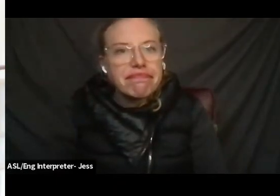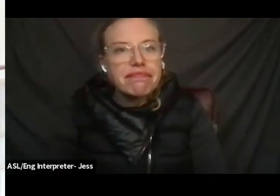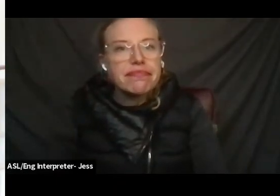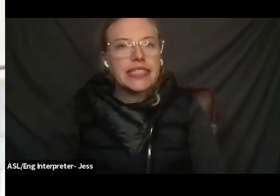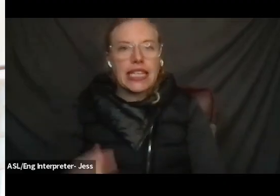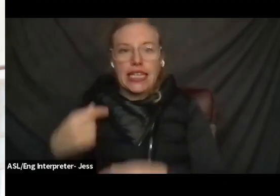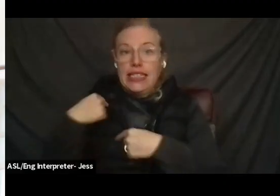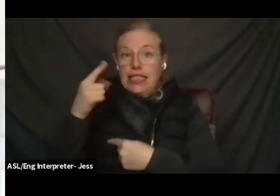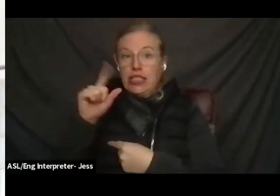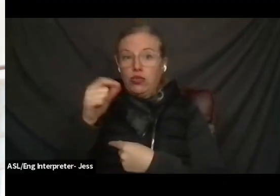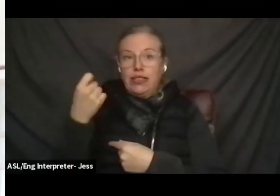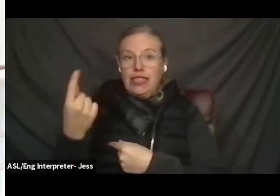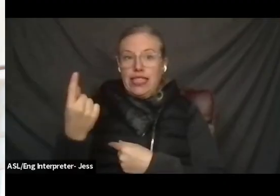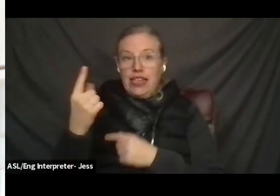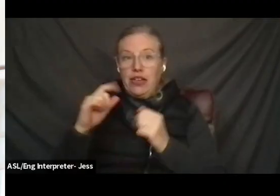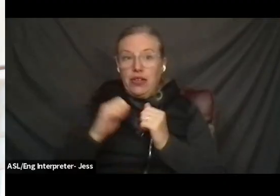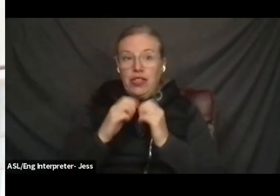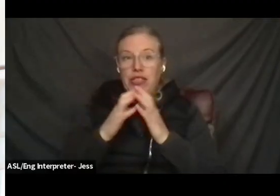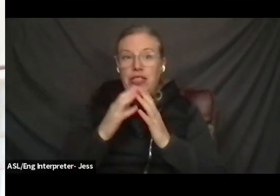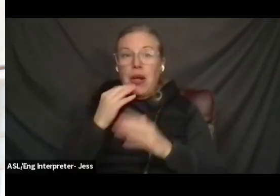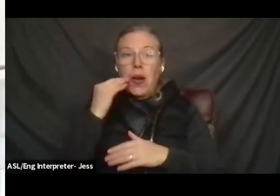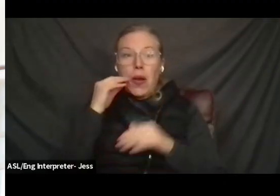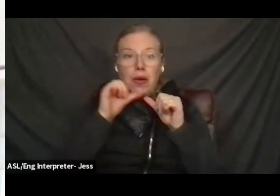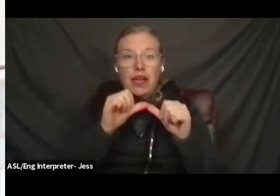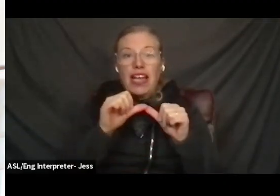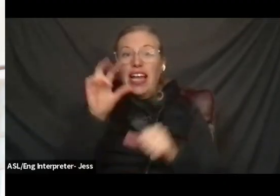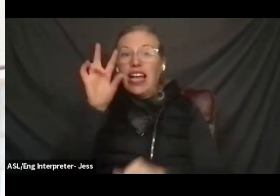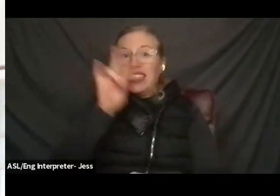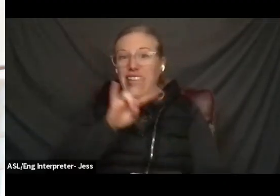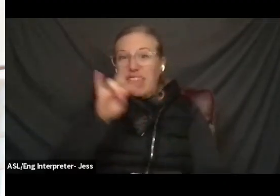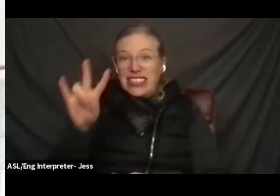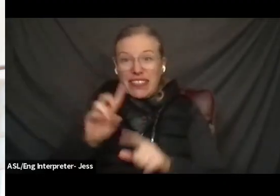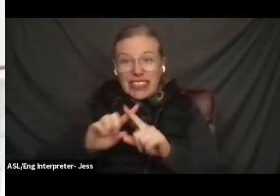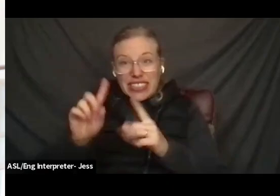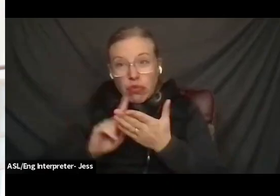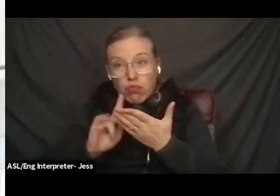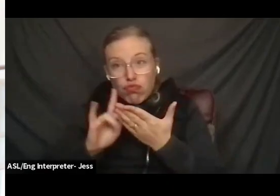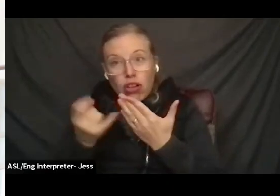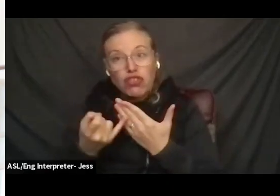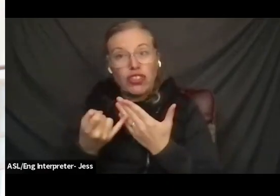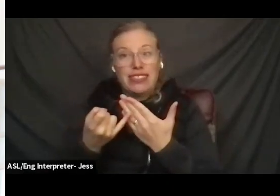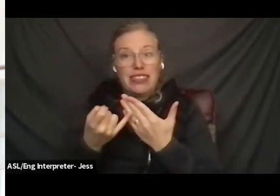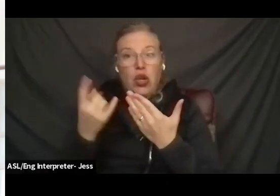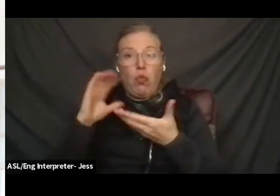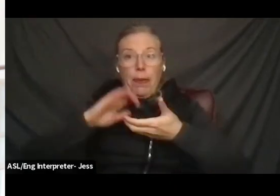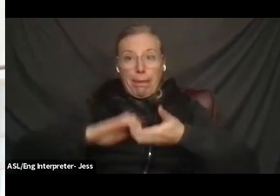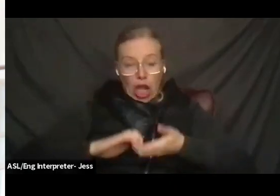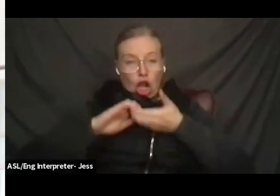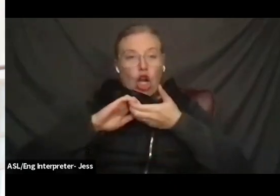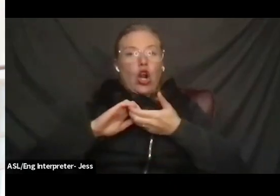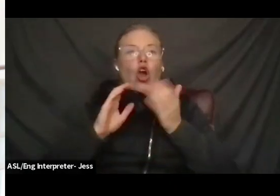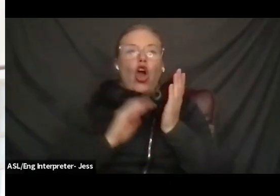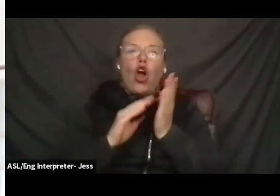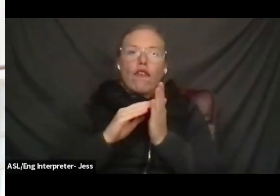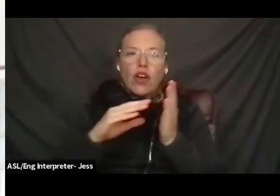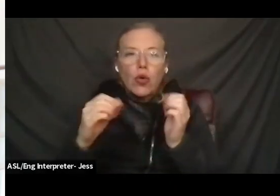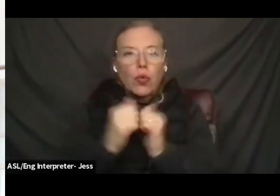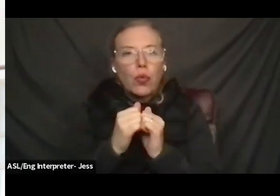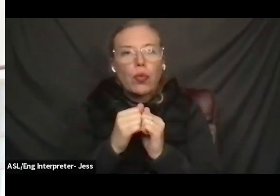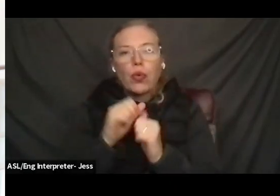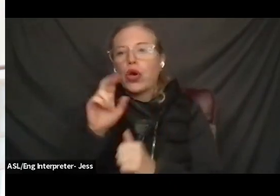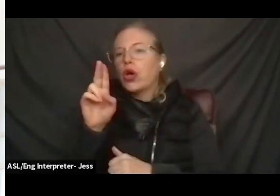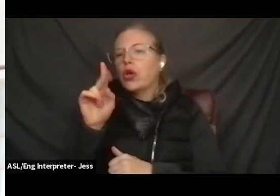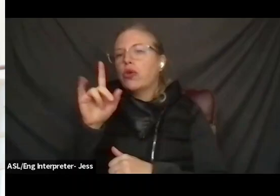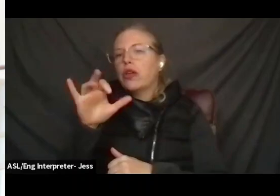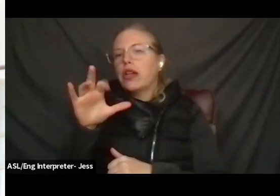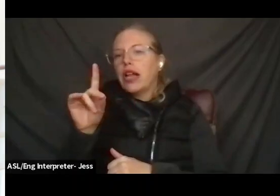Since 2011, when we started home preservation, we've done 77 projects. We partner a lot with United